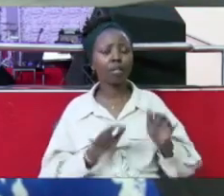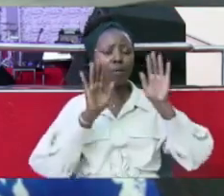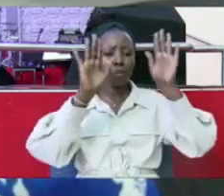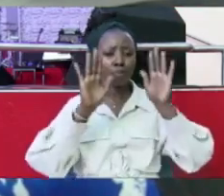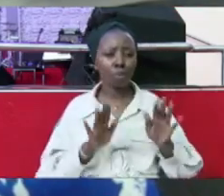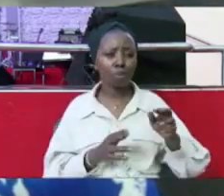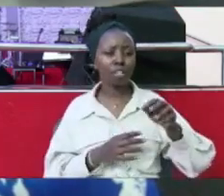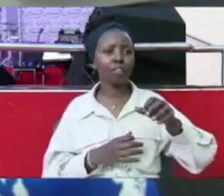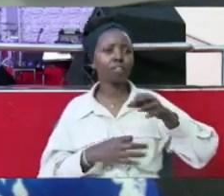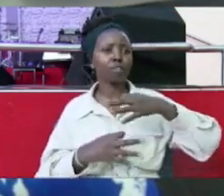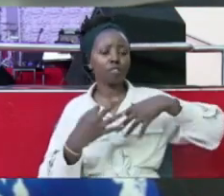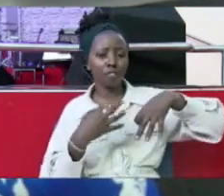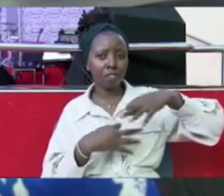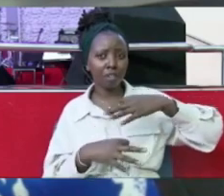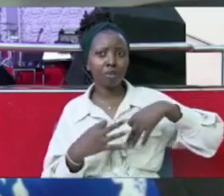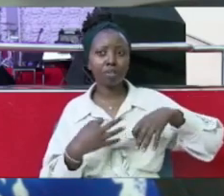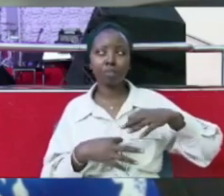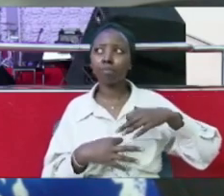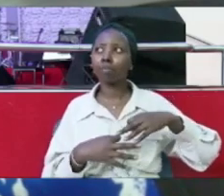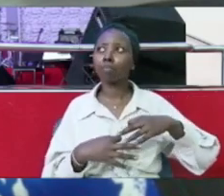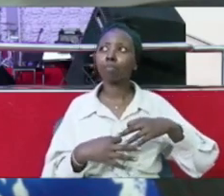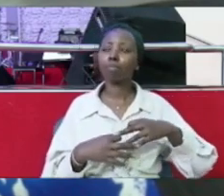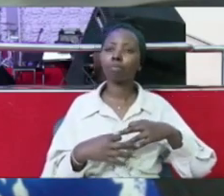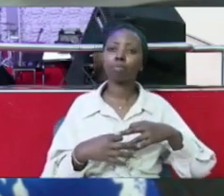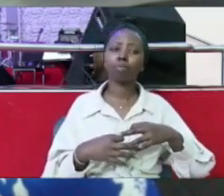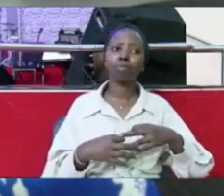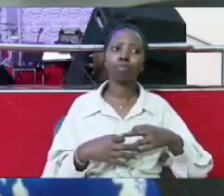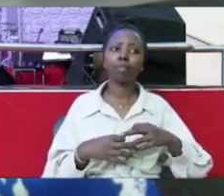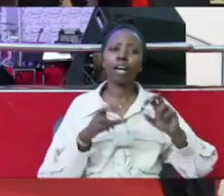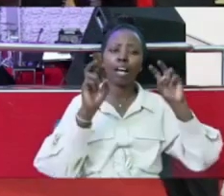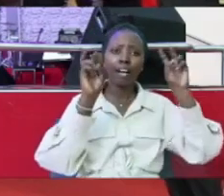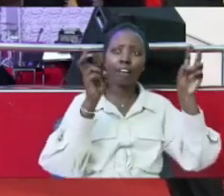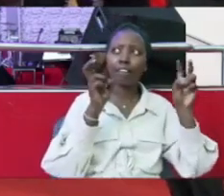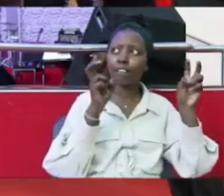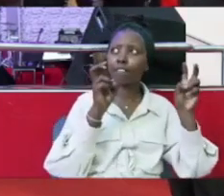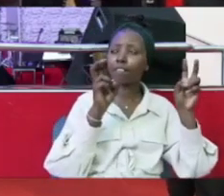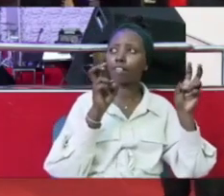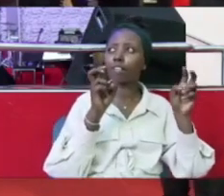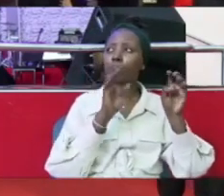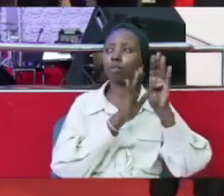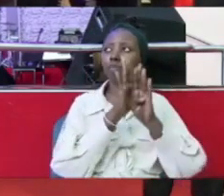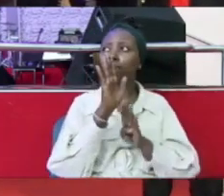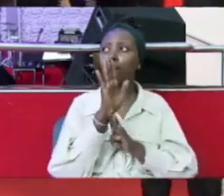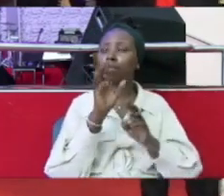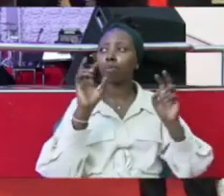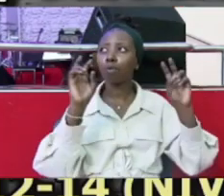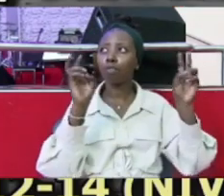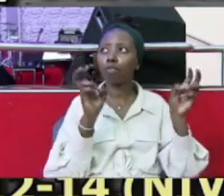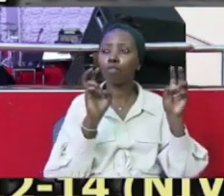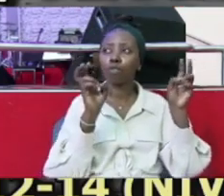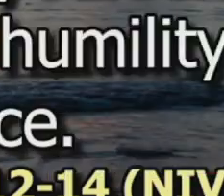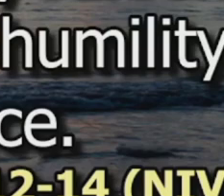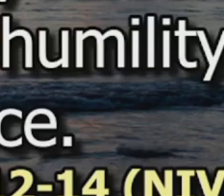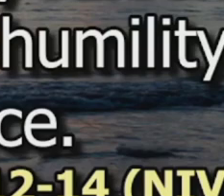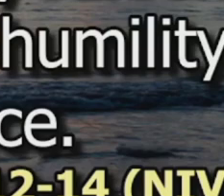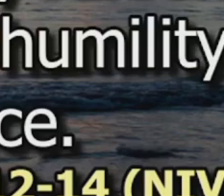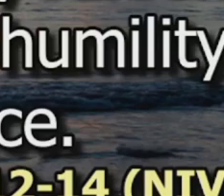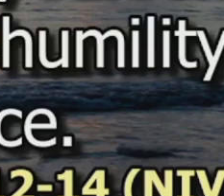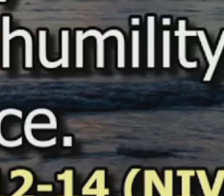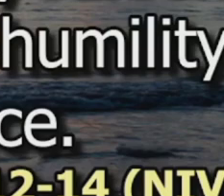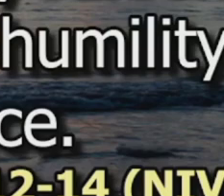ili tuweze kudumisha ushirika. And our key verse will be Colossians chapter 3 verse 12 to 14. Tuongozwe na Wakolosai